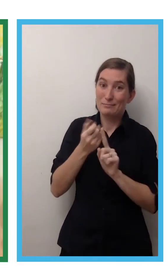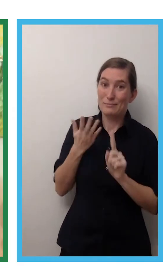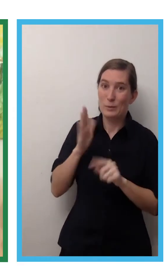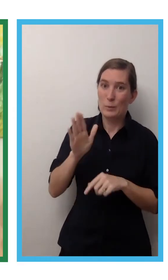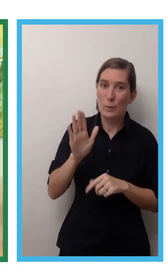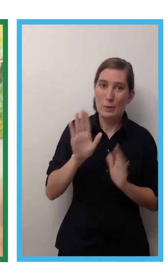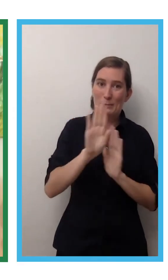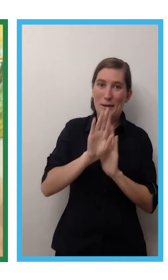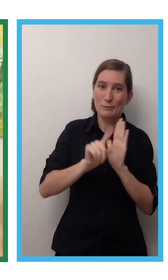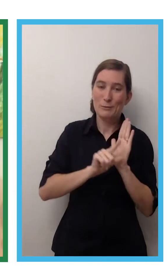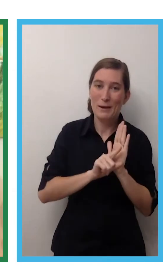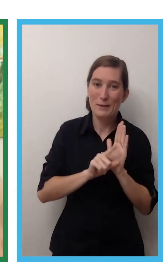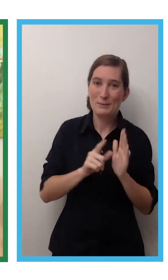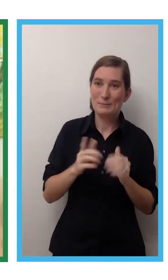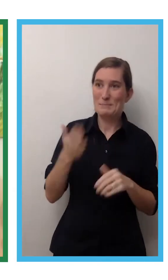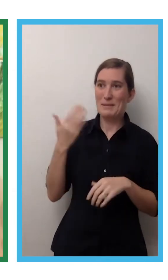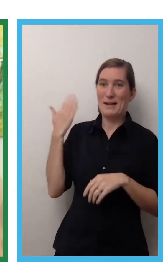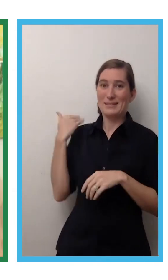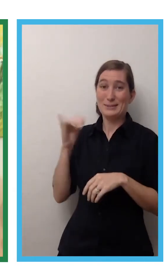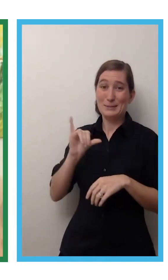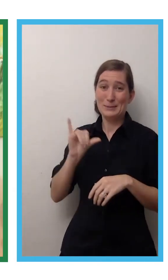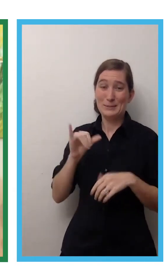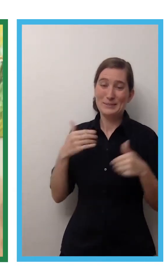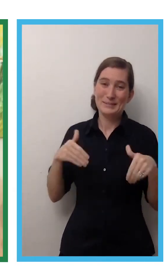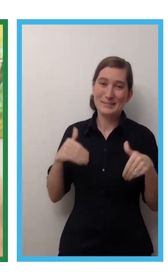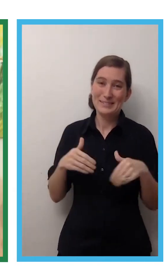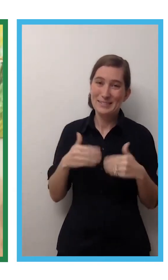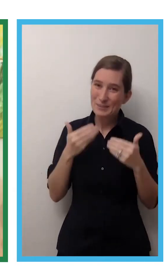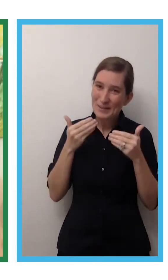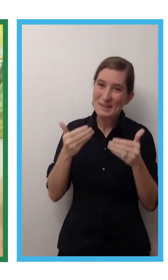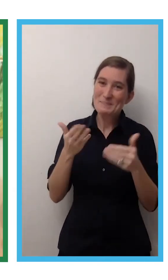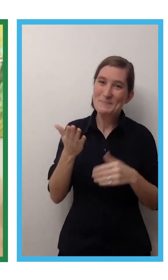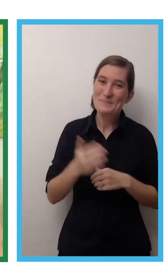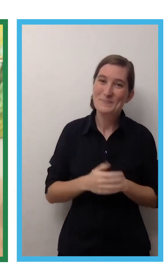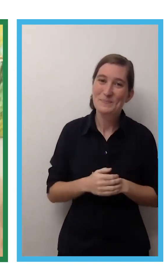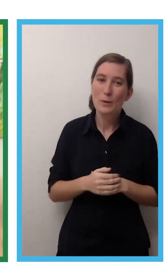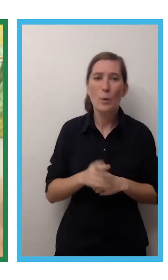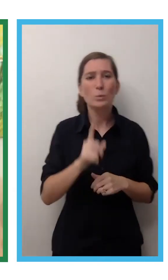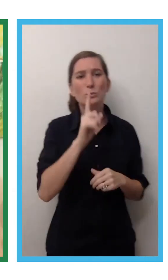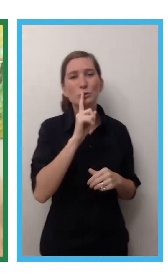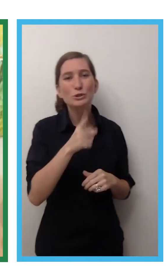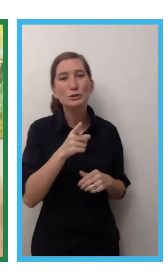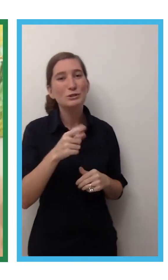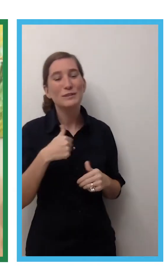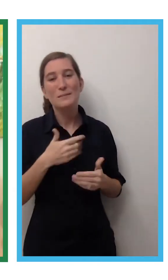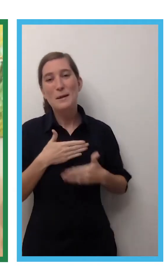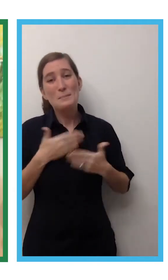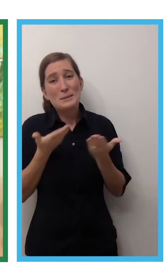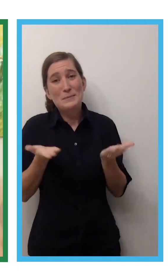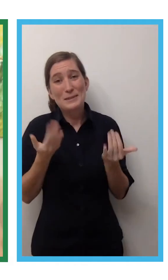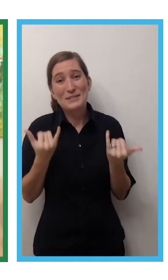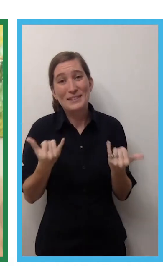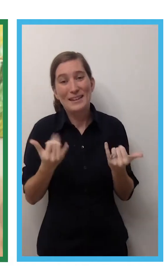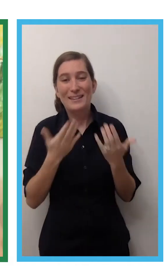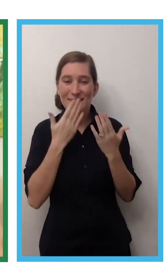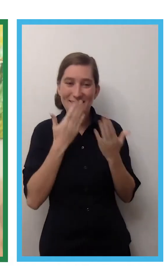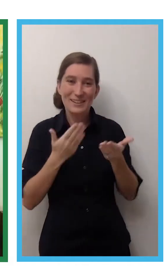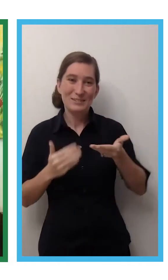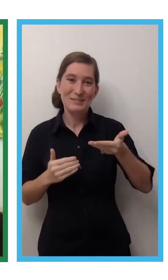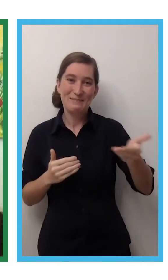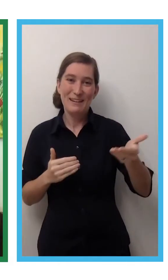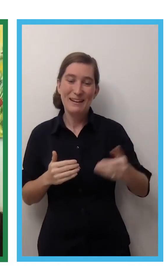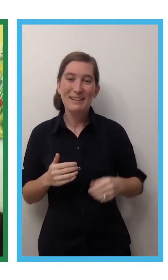extensive. Sure, Deidre. Thank you, and I'm delighted to be here today. Thank you for having me. My name's Jamie